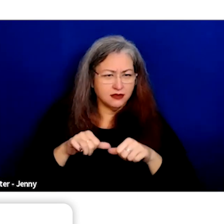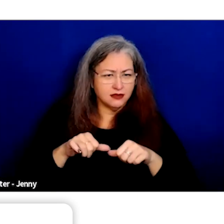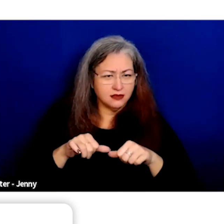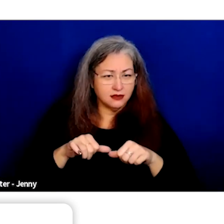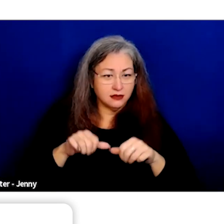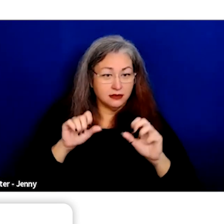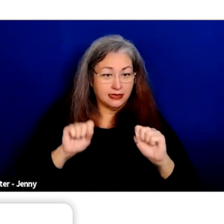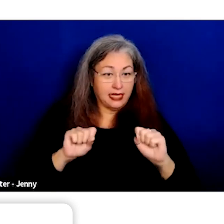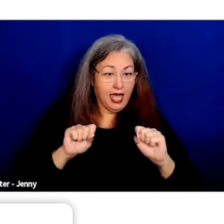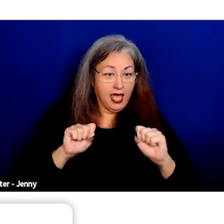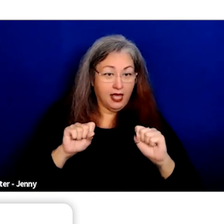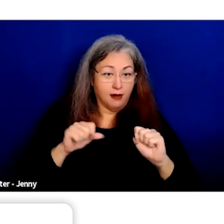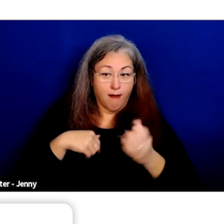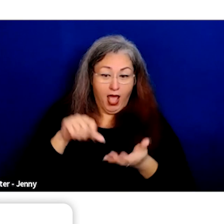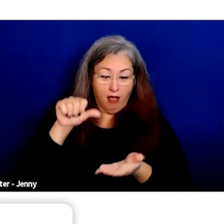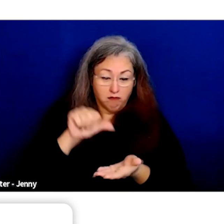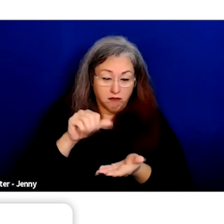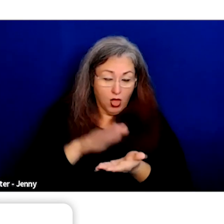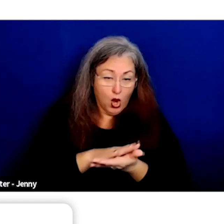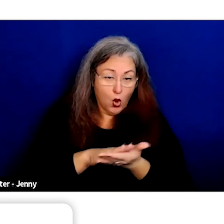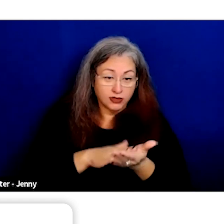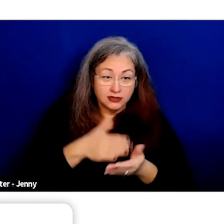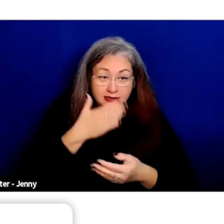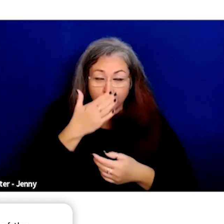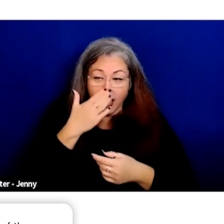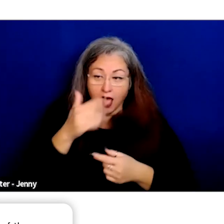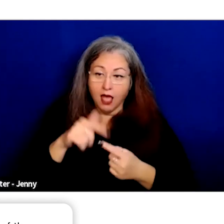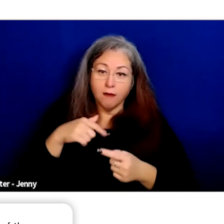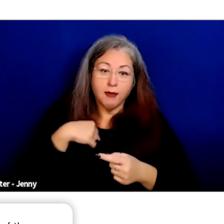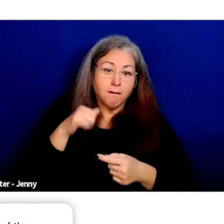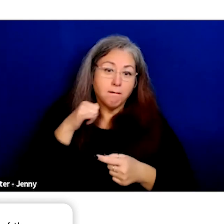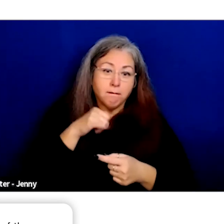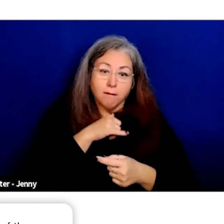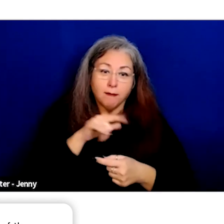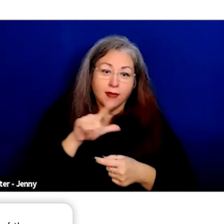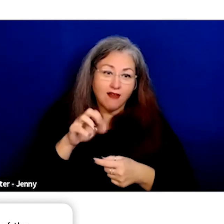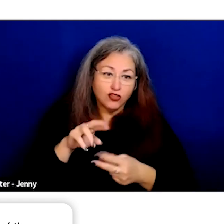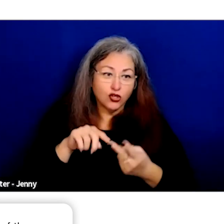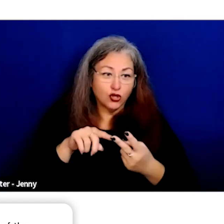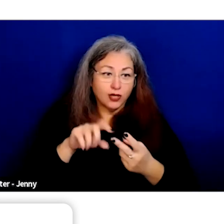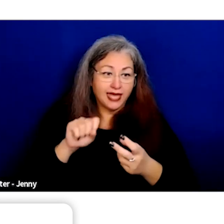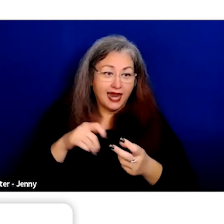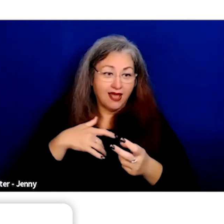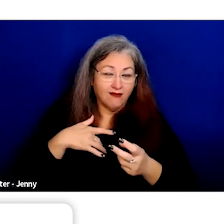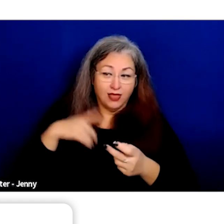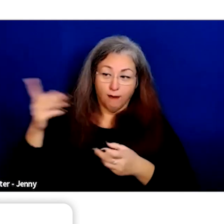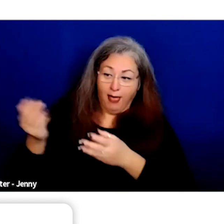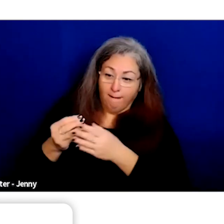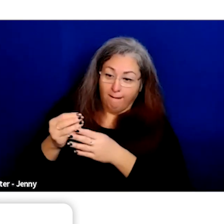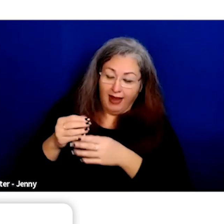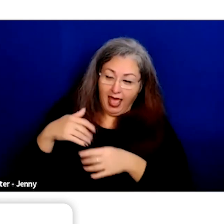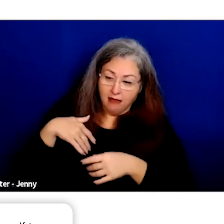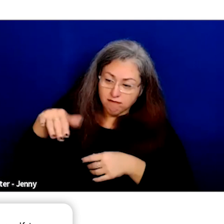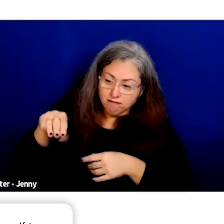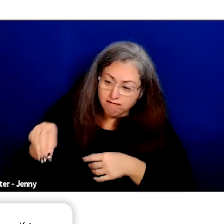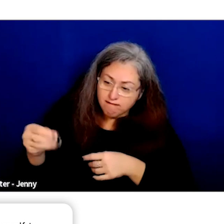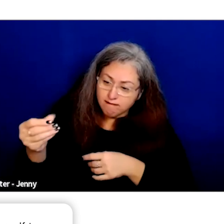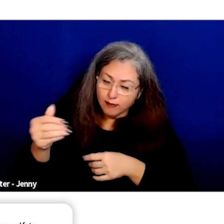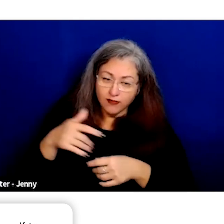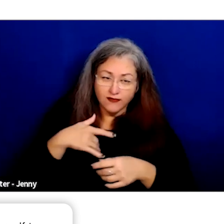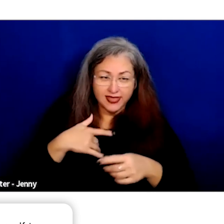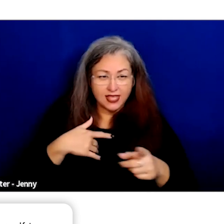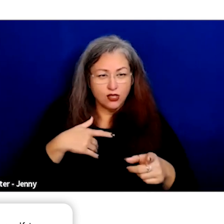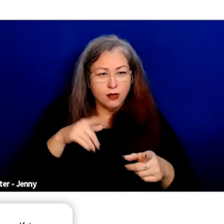Can I smell my lotion? Can I smell my lavender? Can I feel the earth of the plant that I'm watering? And